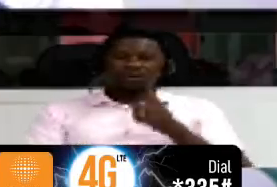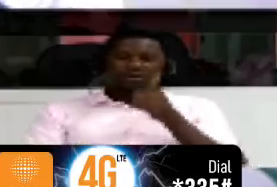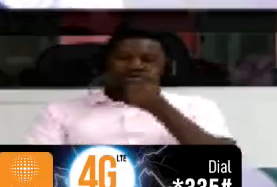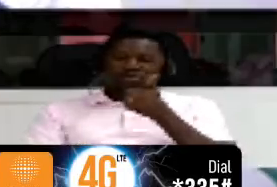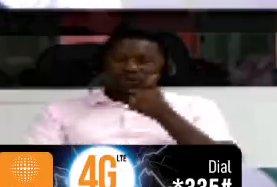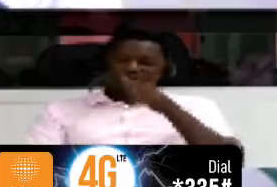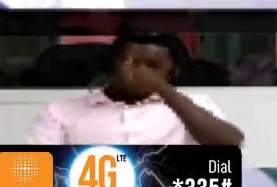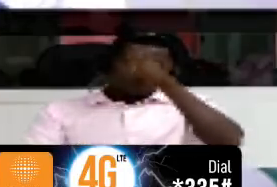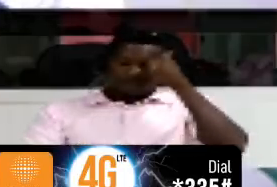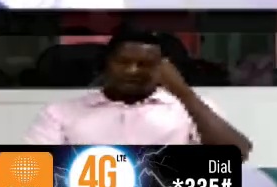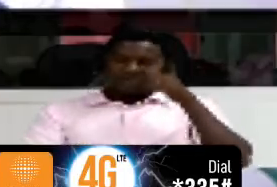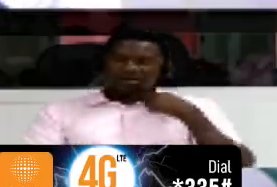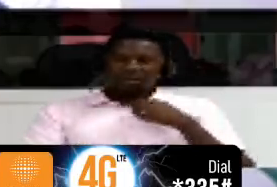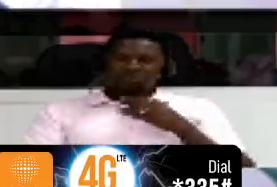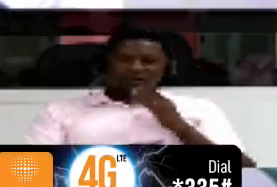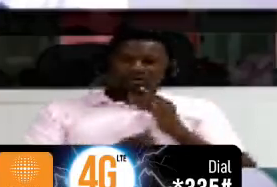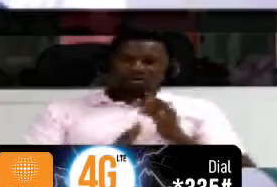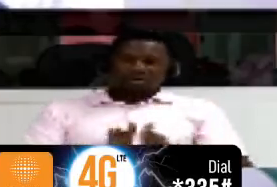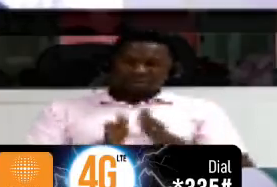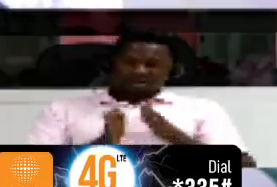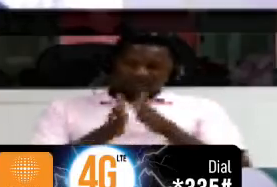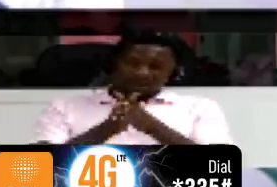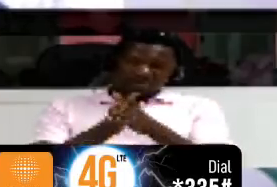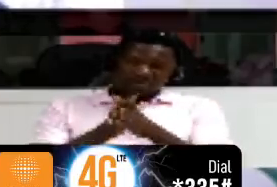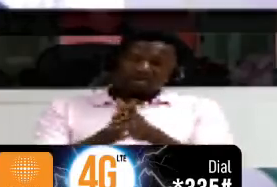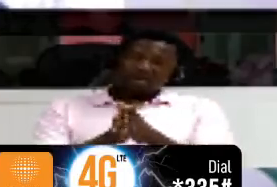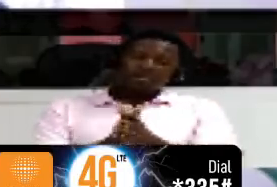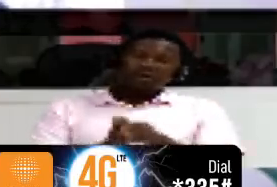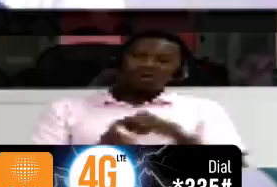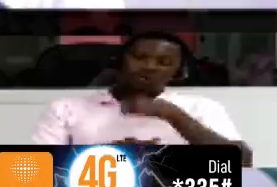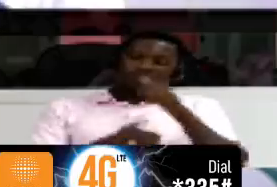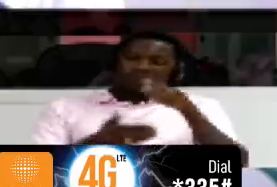service that has to rely on merit.